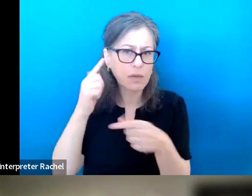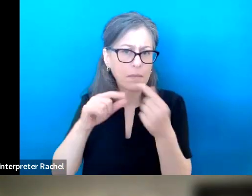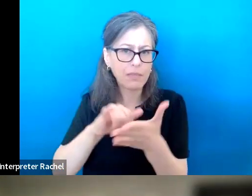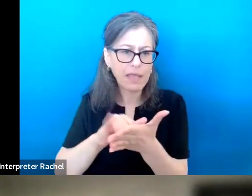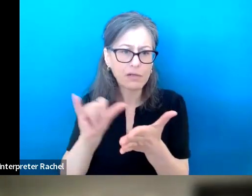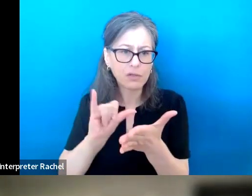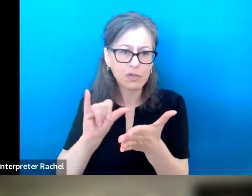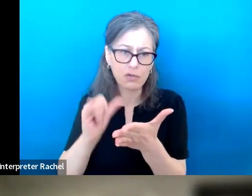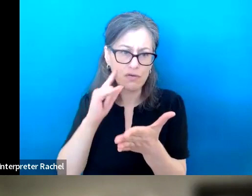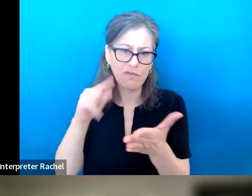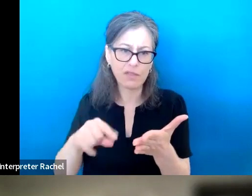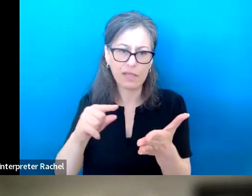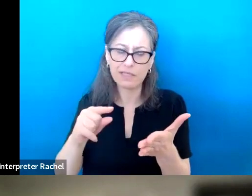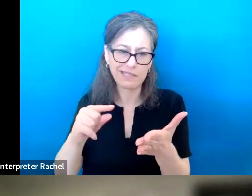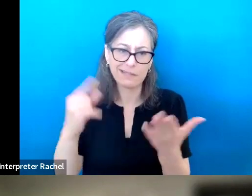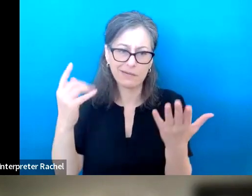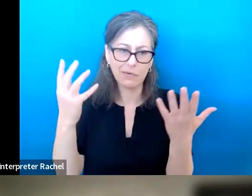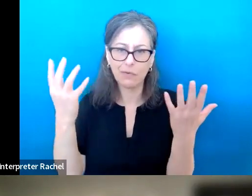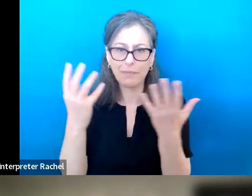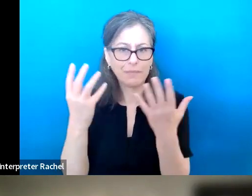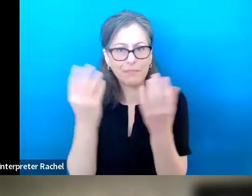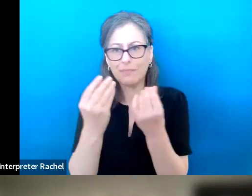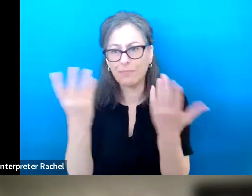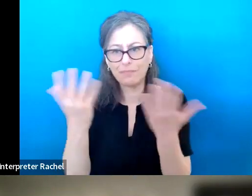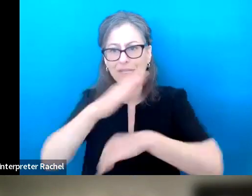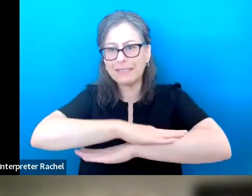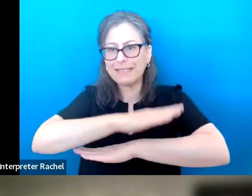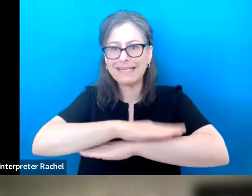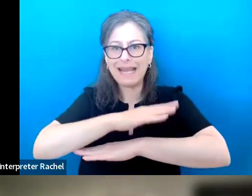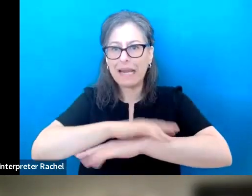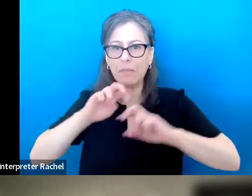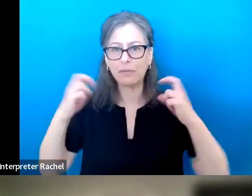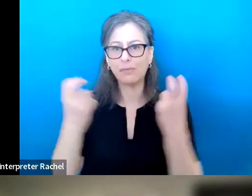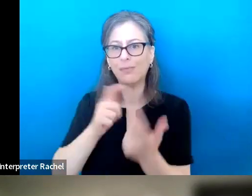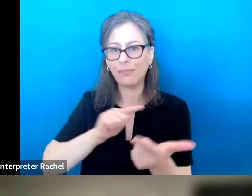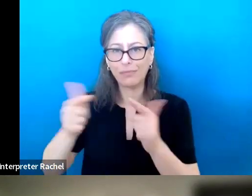know, illustrious historical table read. What was that like for you?